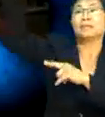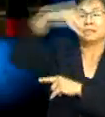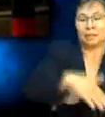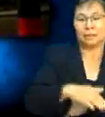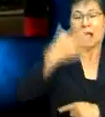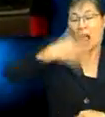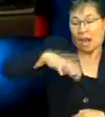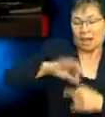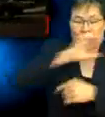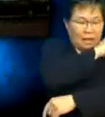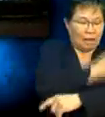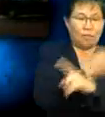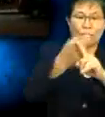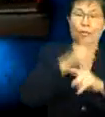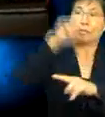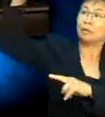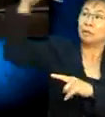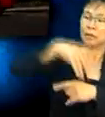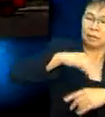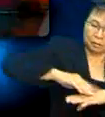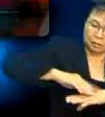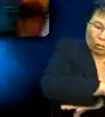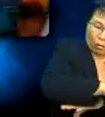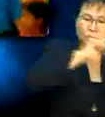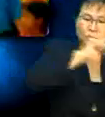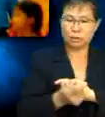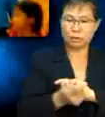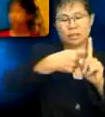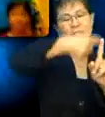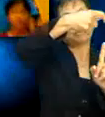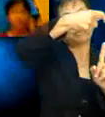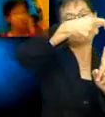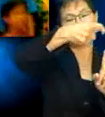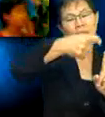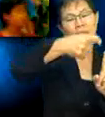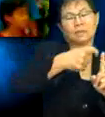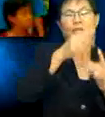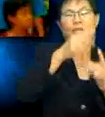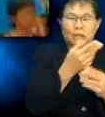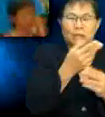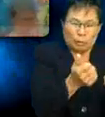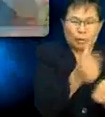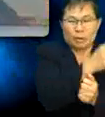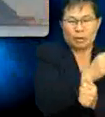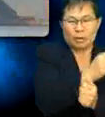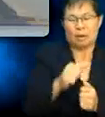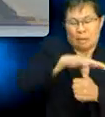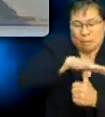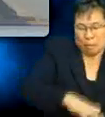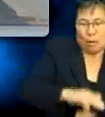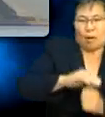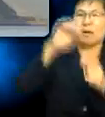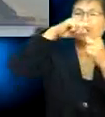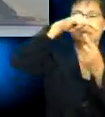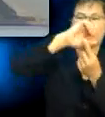The heat energy from the sun causes changes in temperatures, humidity, atmospheric pressure,